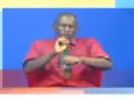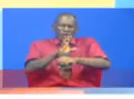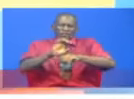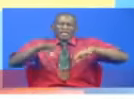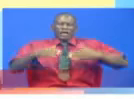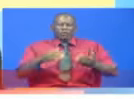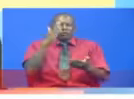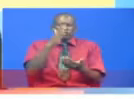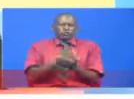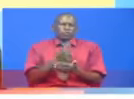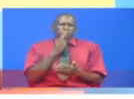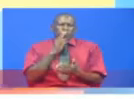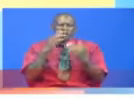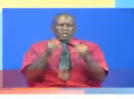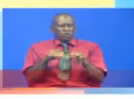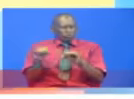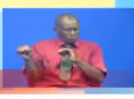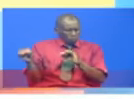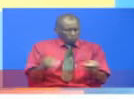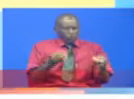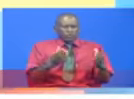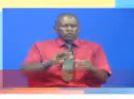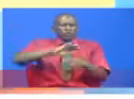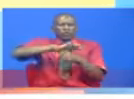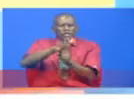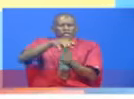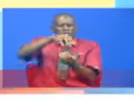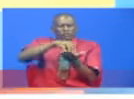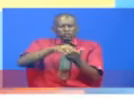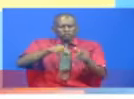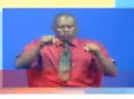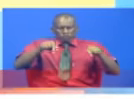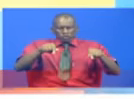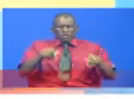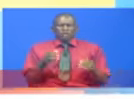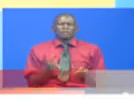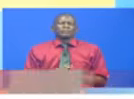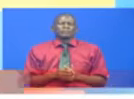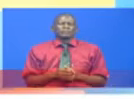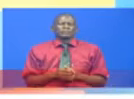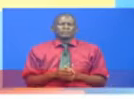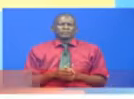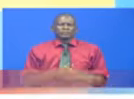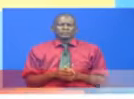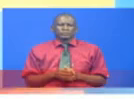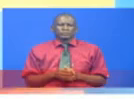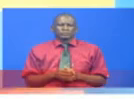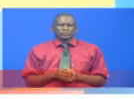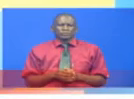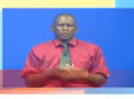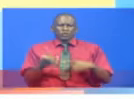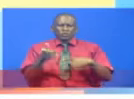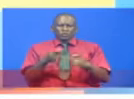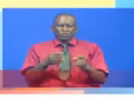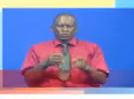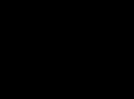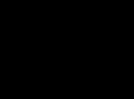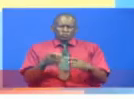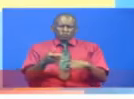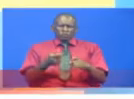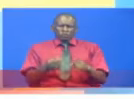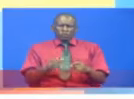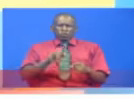Fellow Kenyans, as we turn now to our COVID-19 statistics for today, from a sample